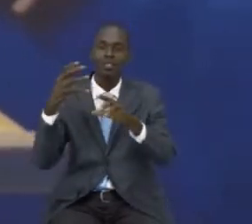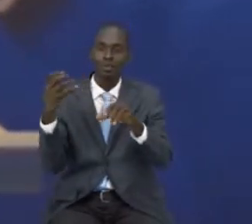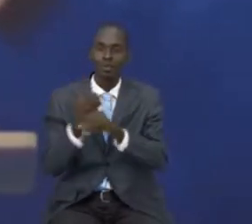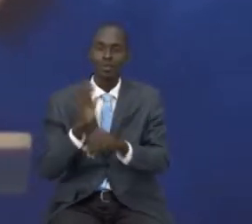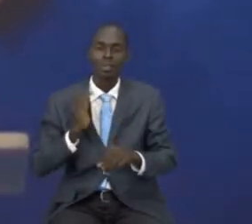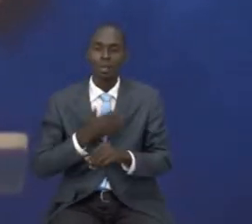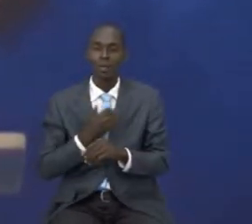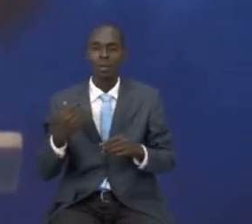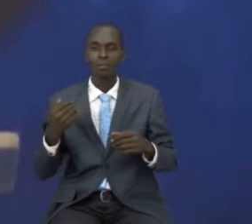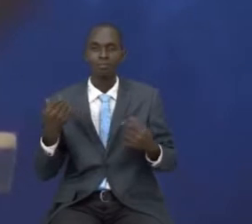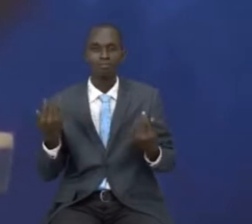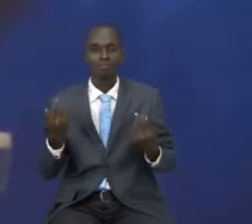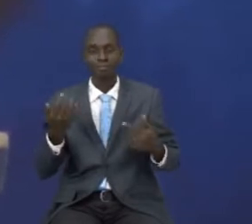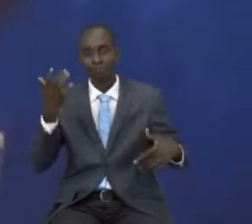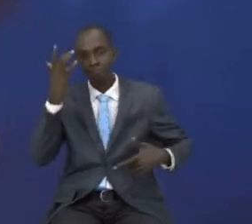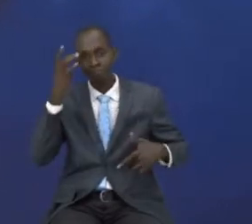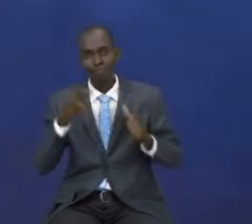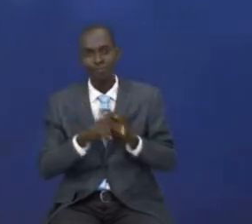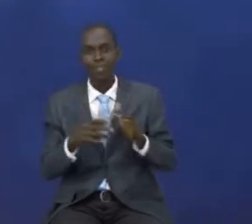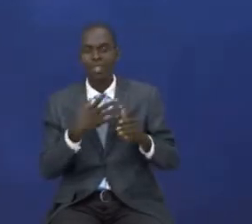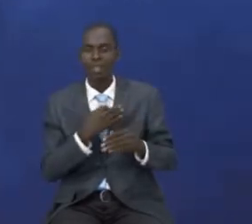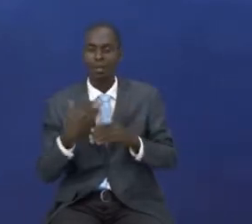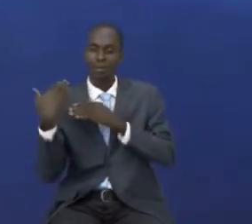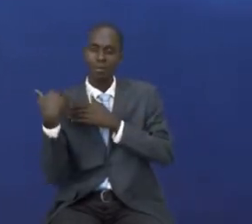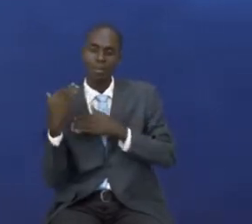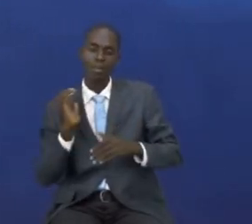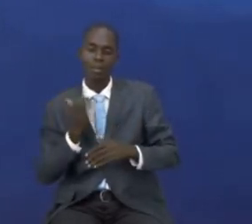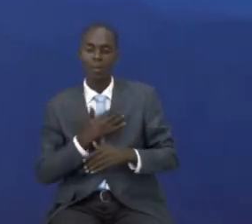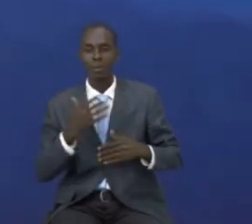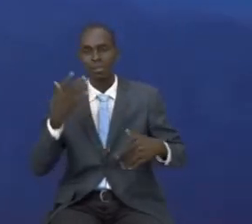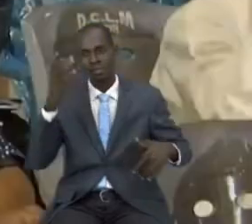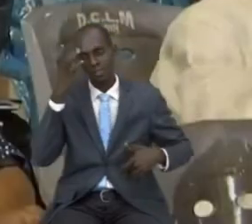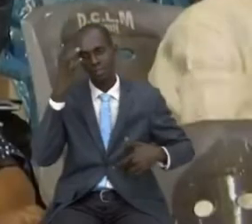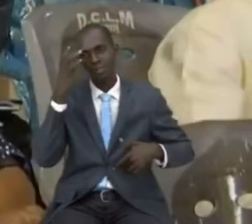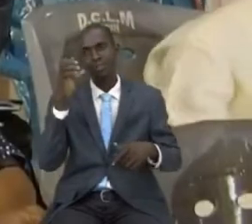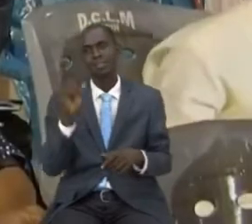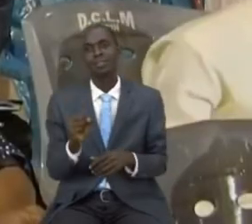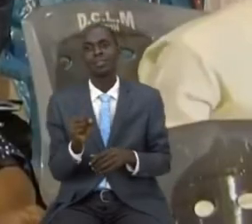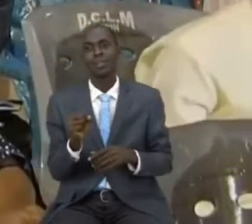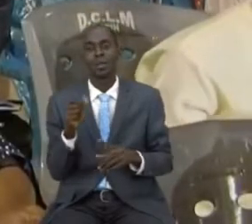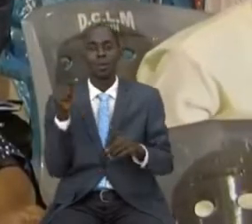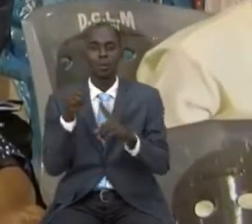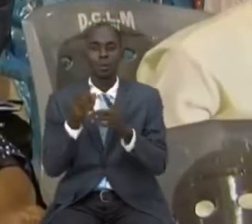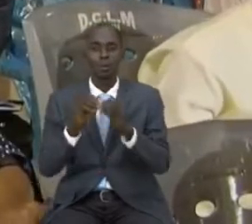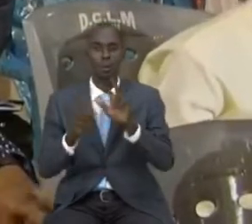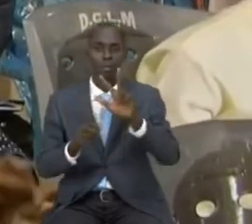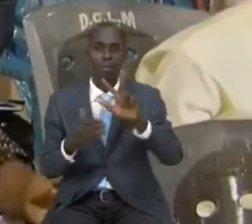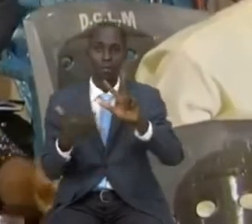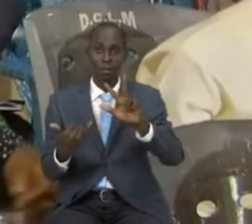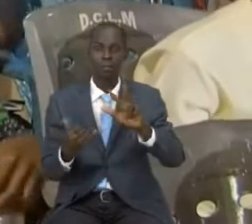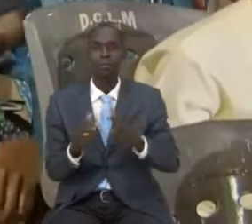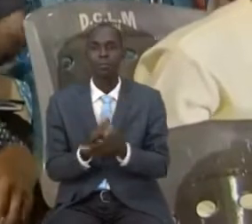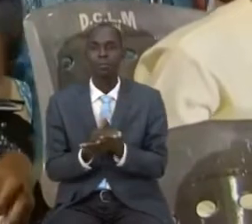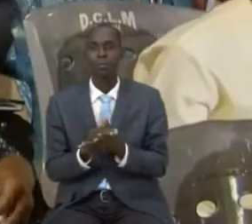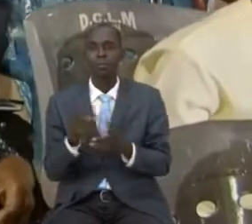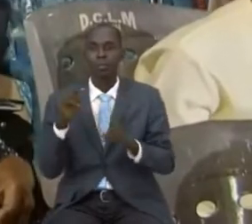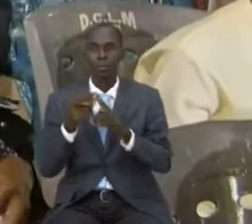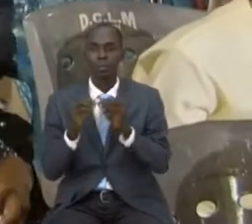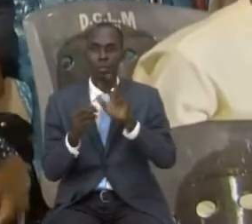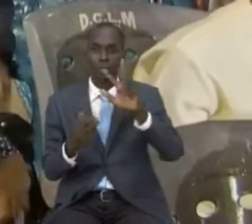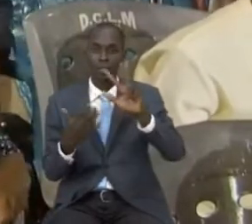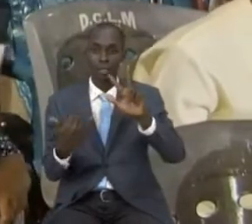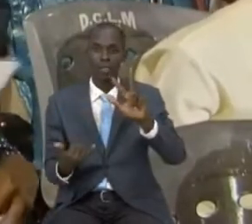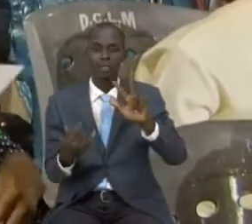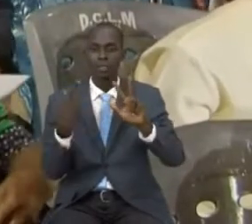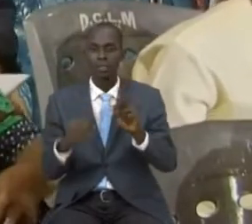and bare our sicknesses. Amen. Point number 3 now is the